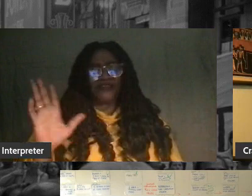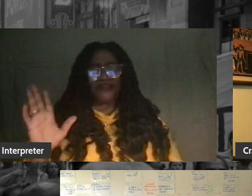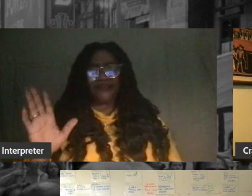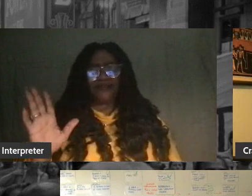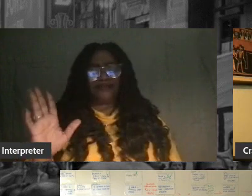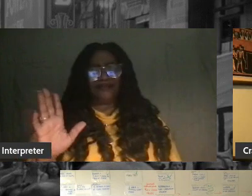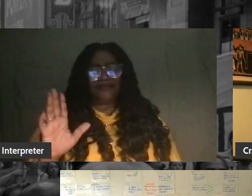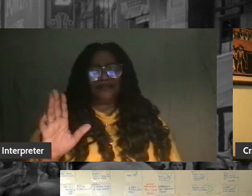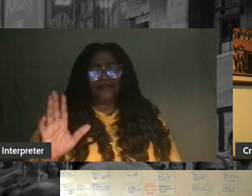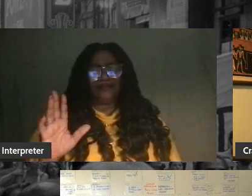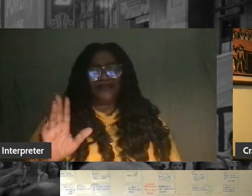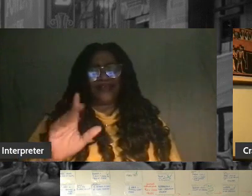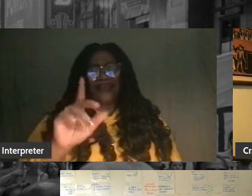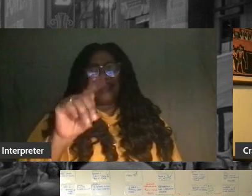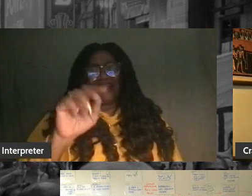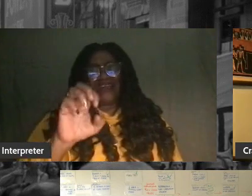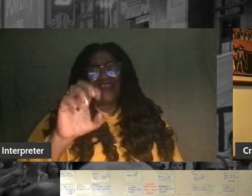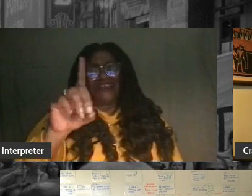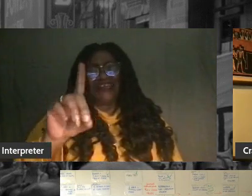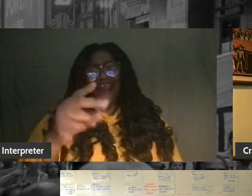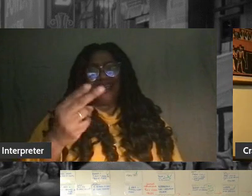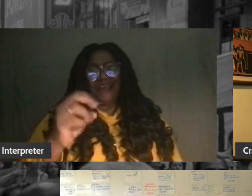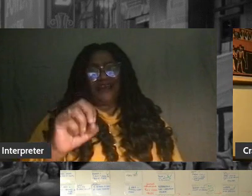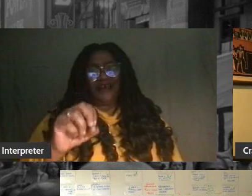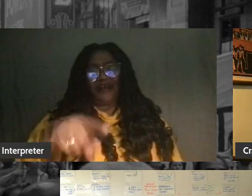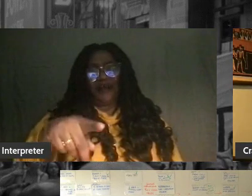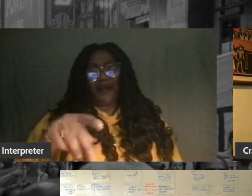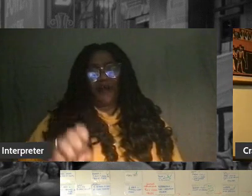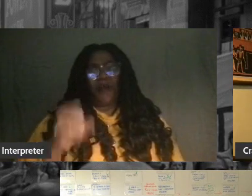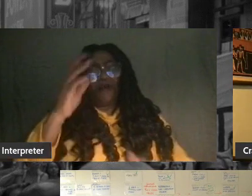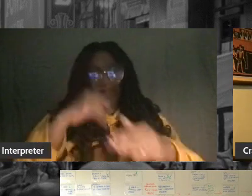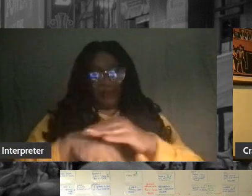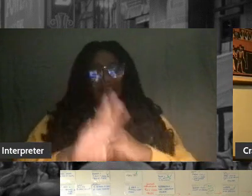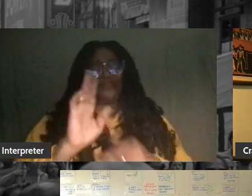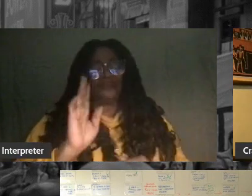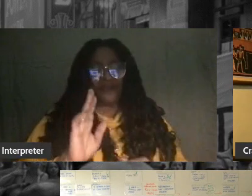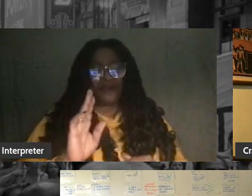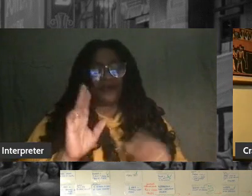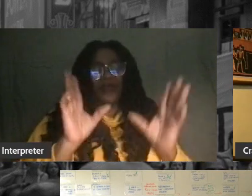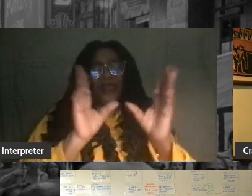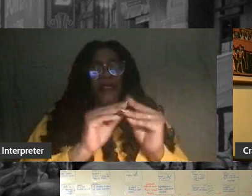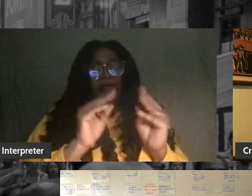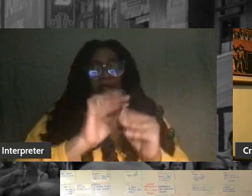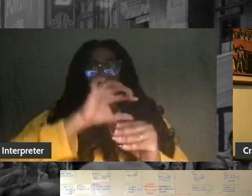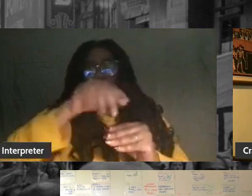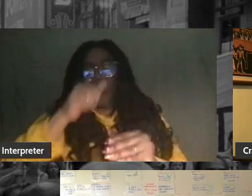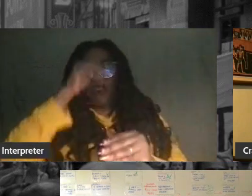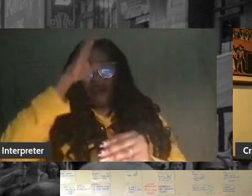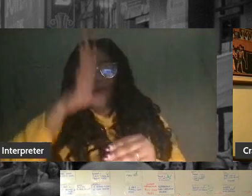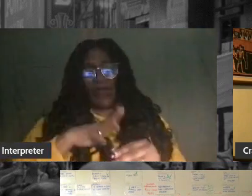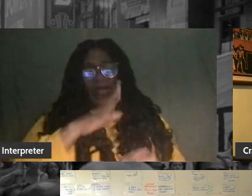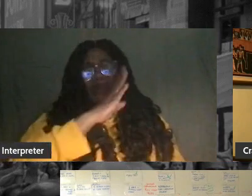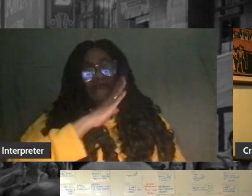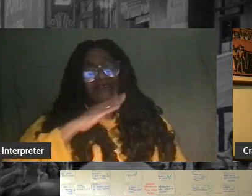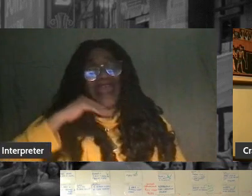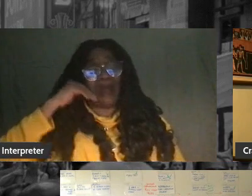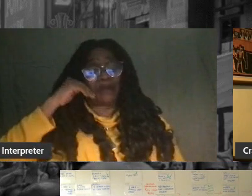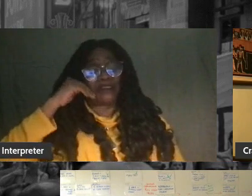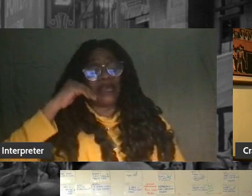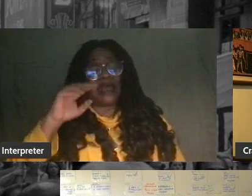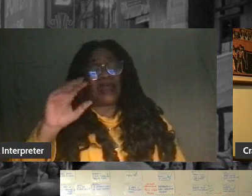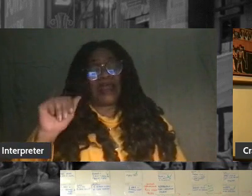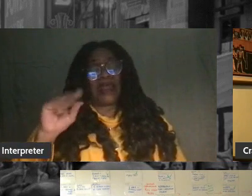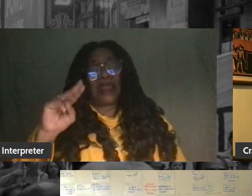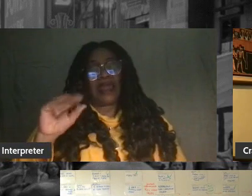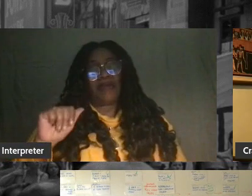You know, when someone like Ted Hope walks into a meeting as the only man in the room and at Amazon and says, I know I have a target